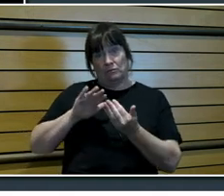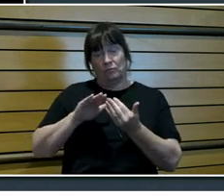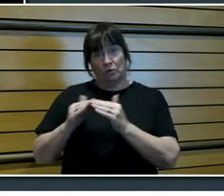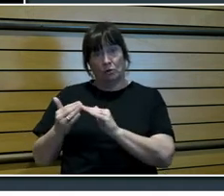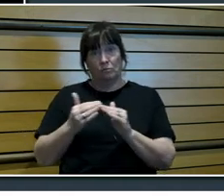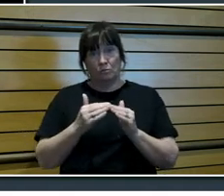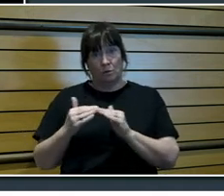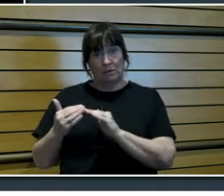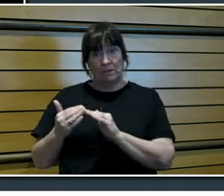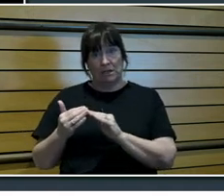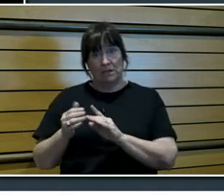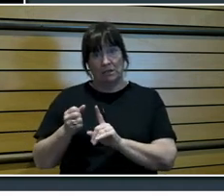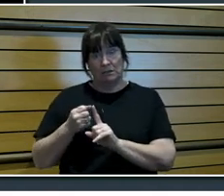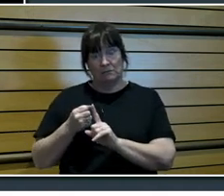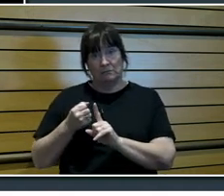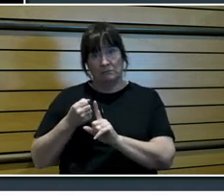community-driven